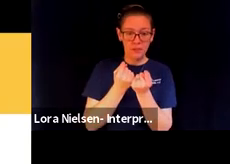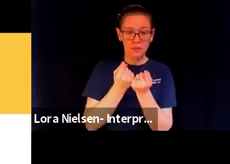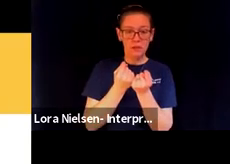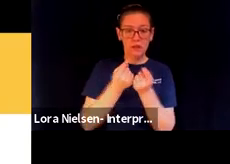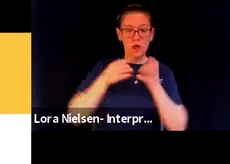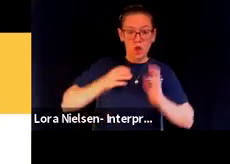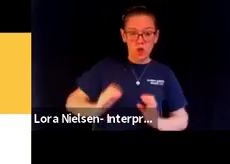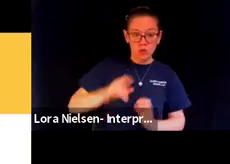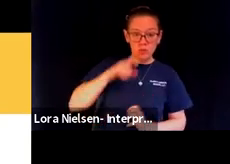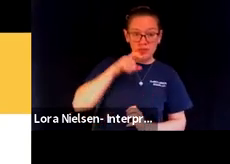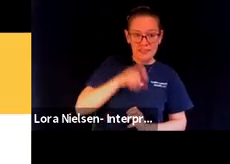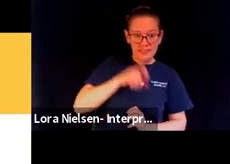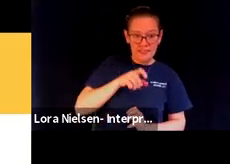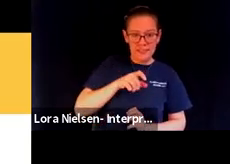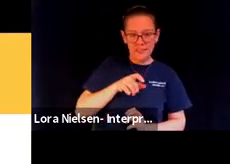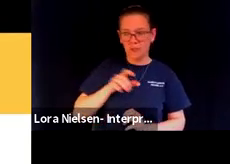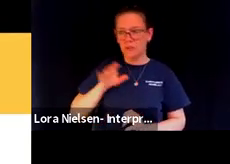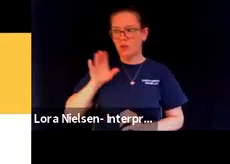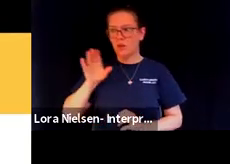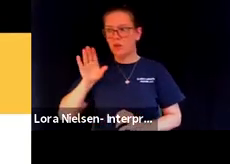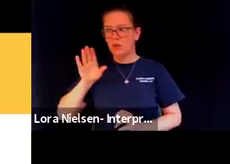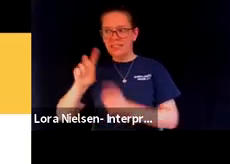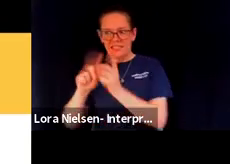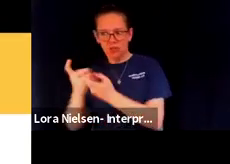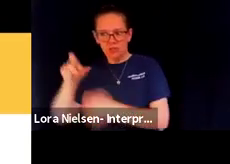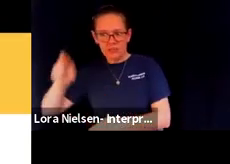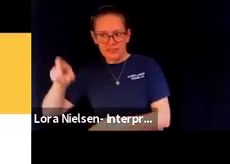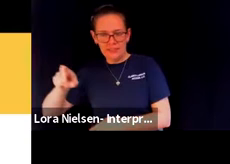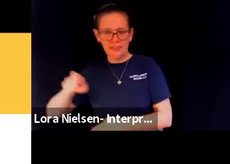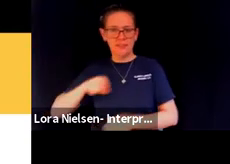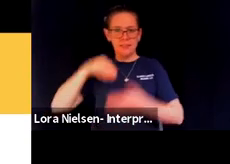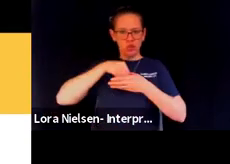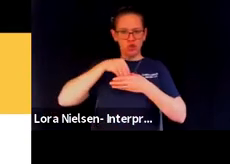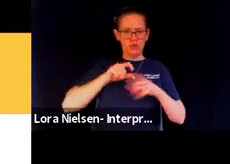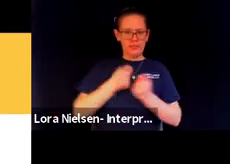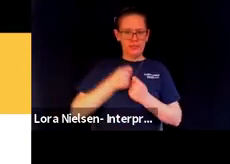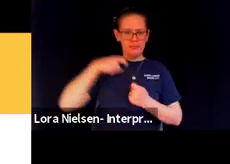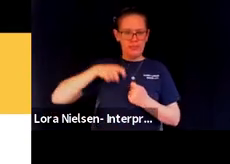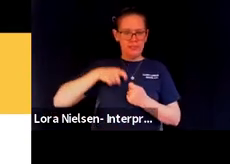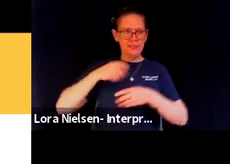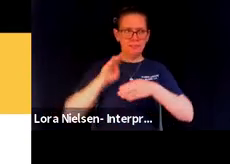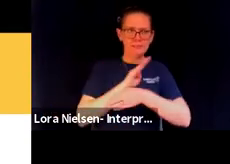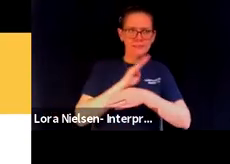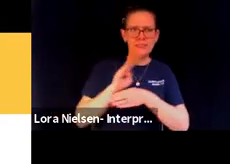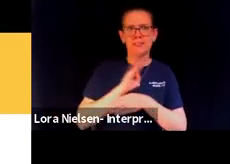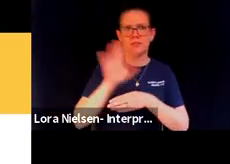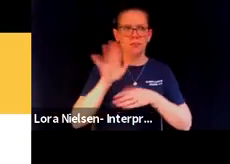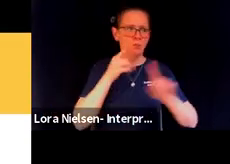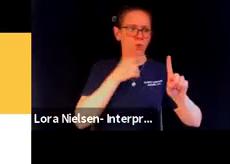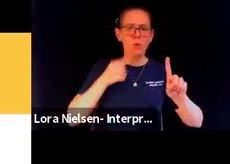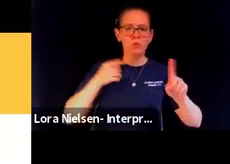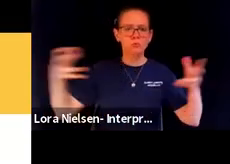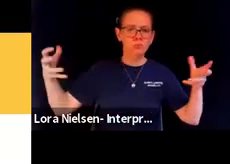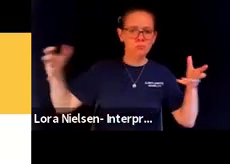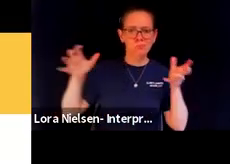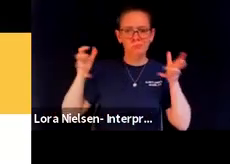what our internal business teams need, and what are the business objectives, what are the company objectives, so that what we're building is